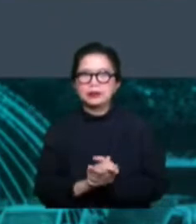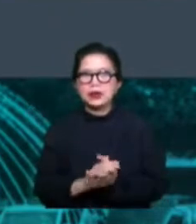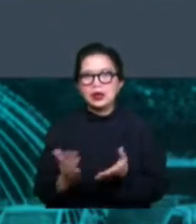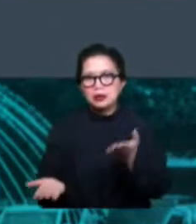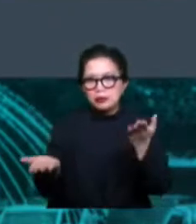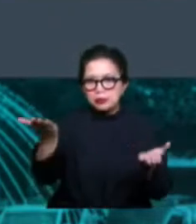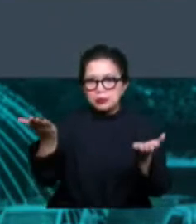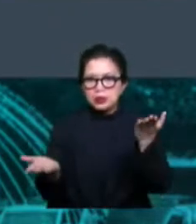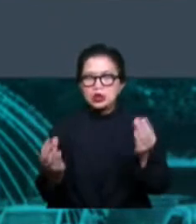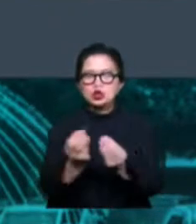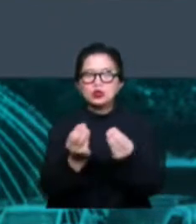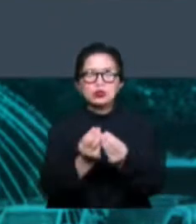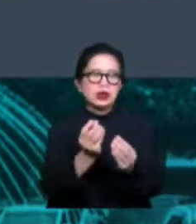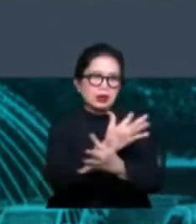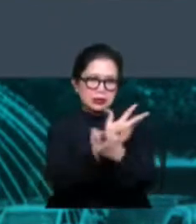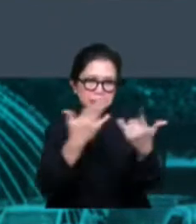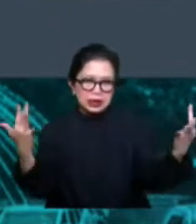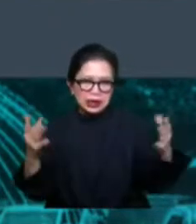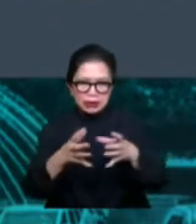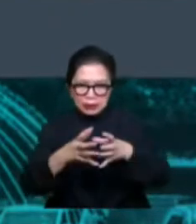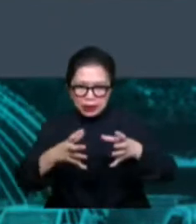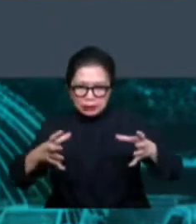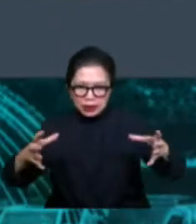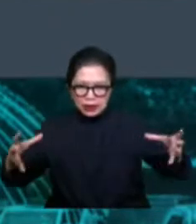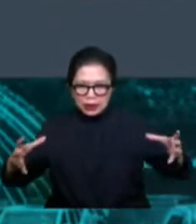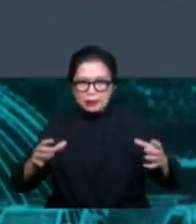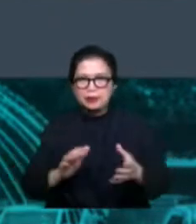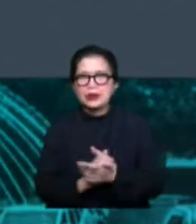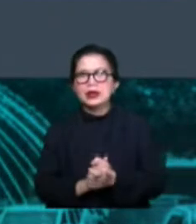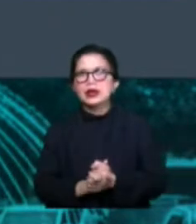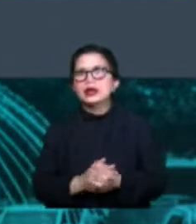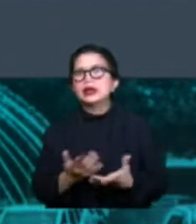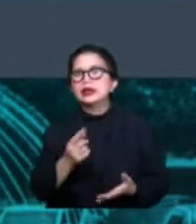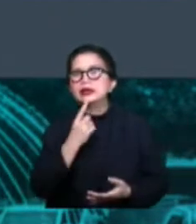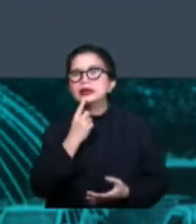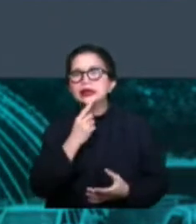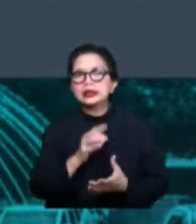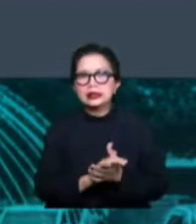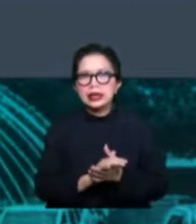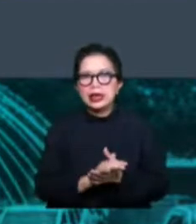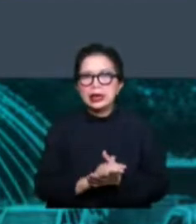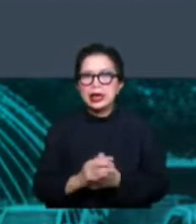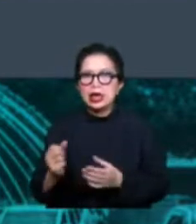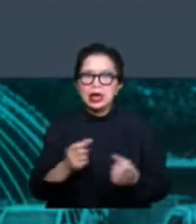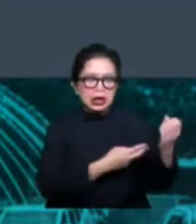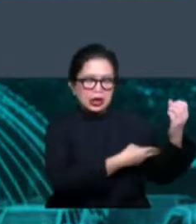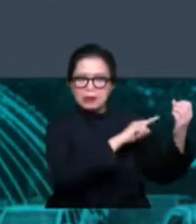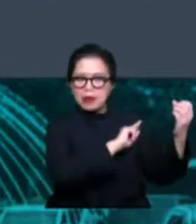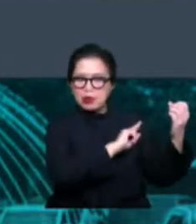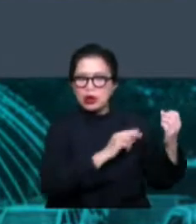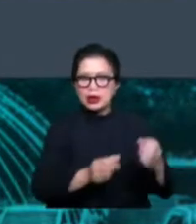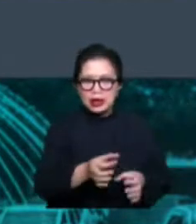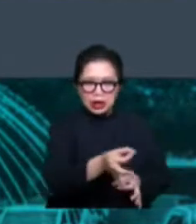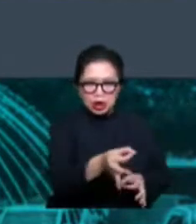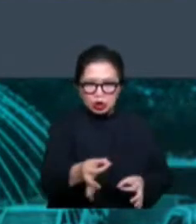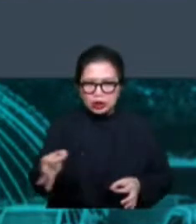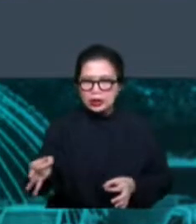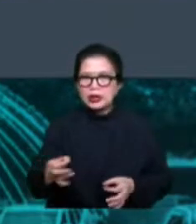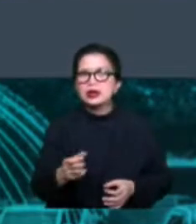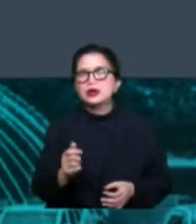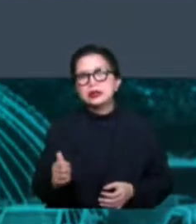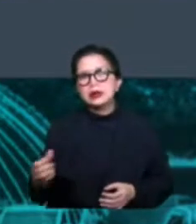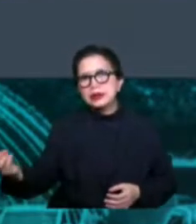and urban resources lead to decrease in the quality of urban services.